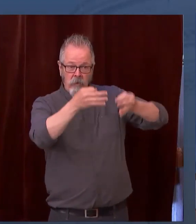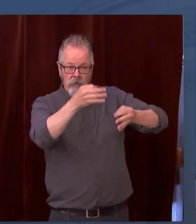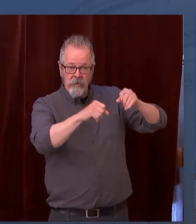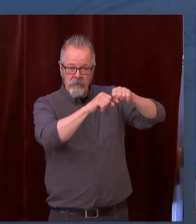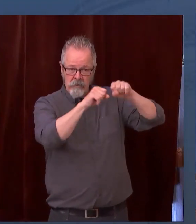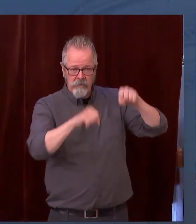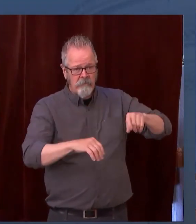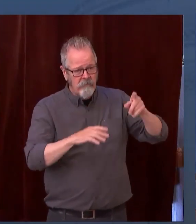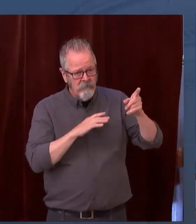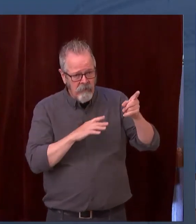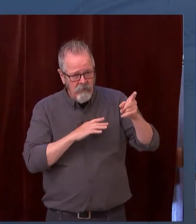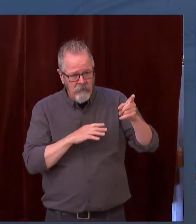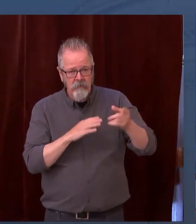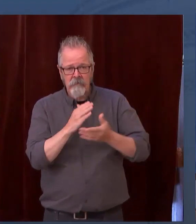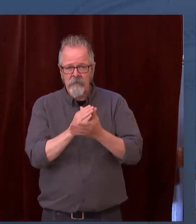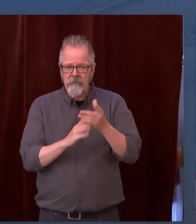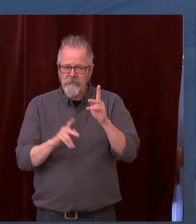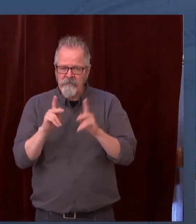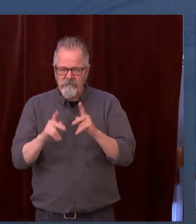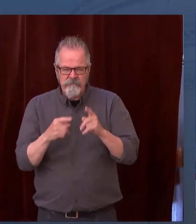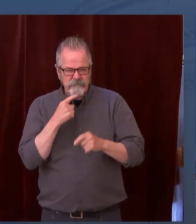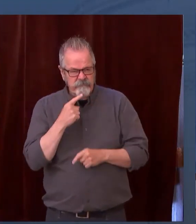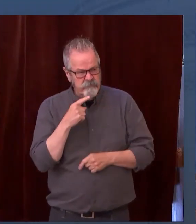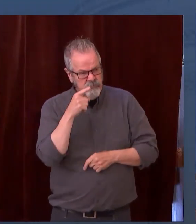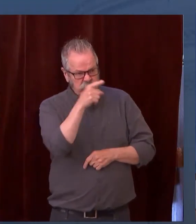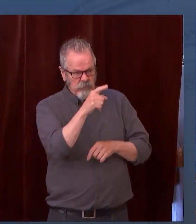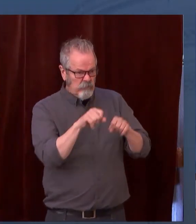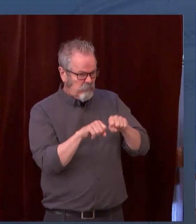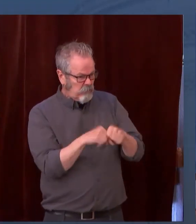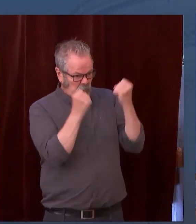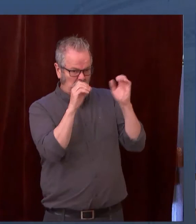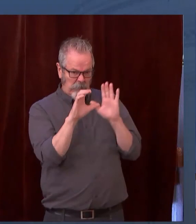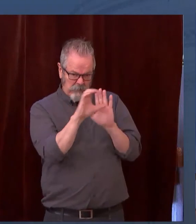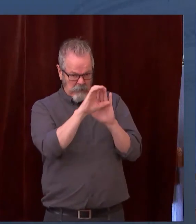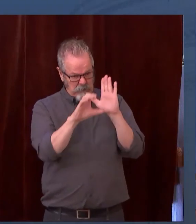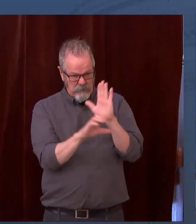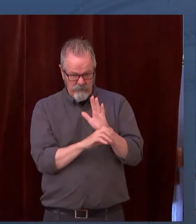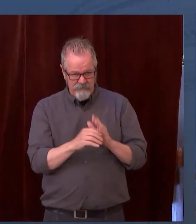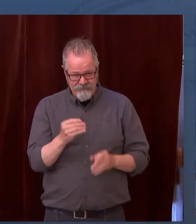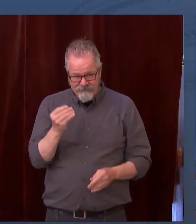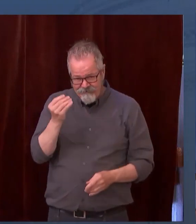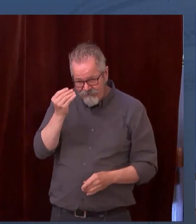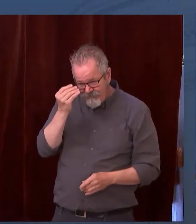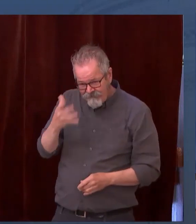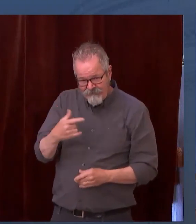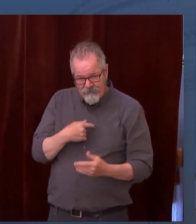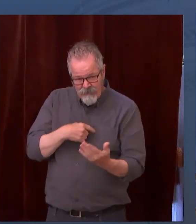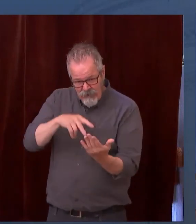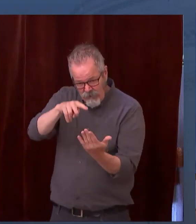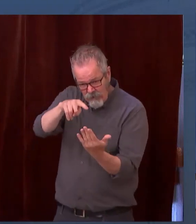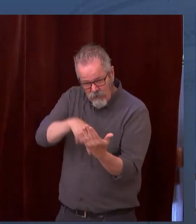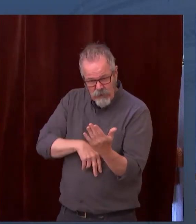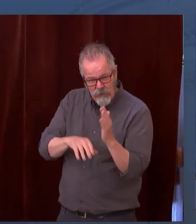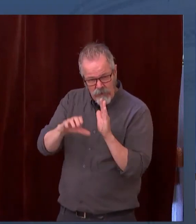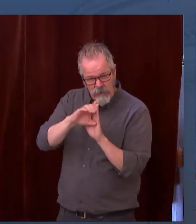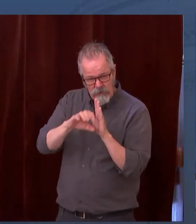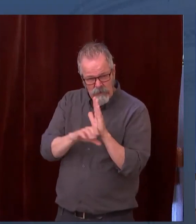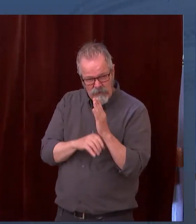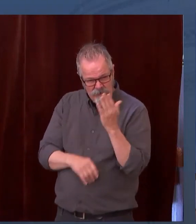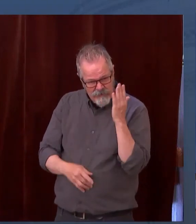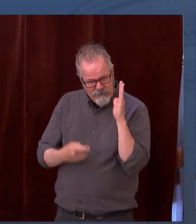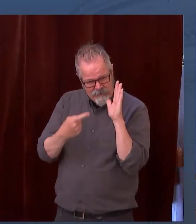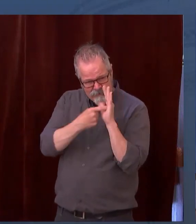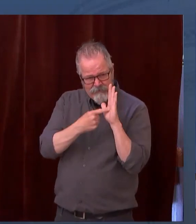deadly disease to somebody else, I've read it. It's just not there. So we are hopeful that people protect themselves and